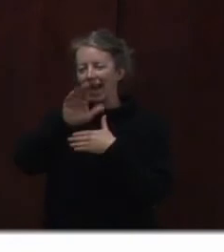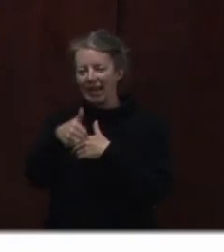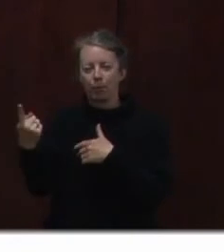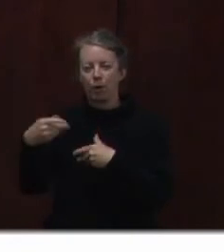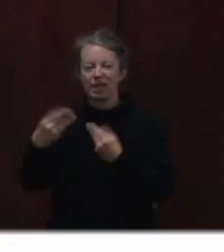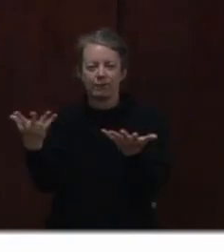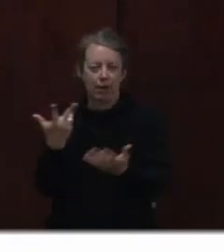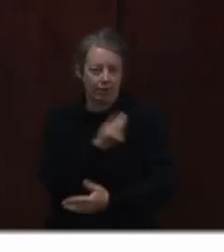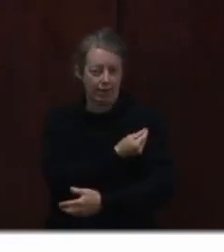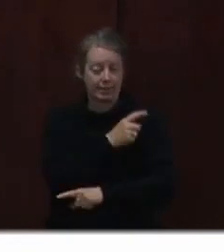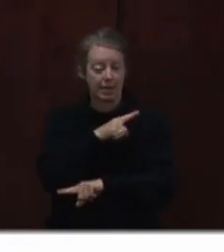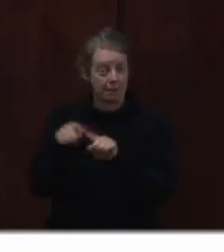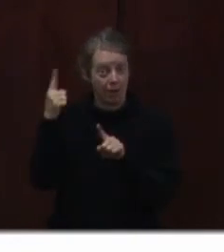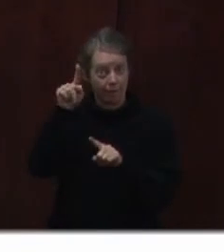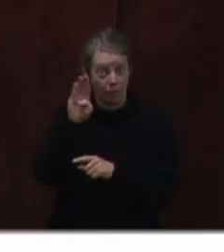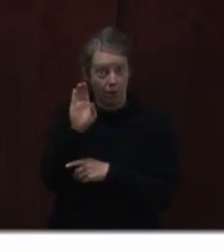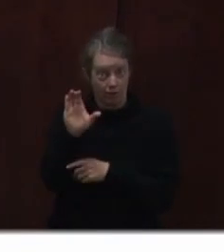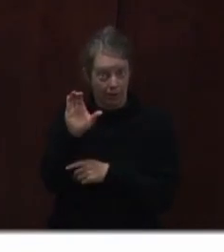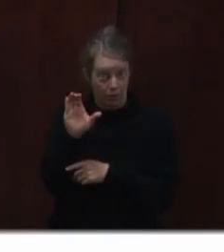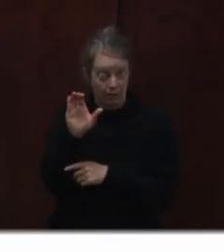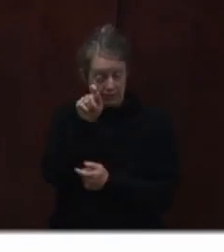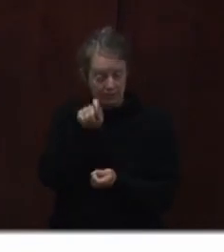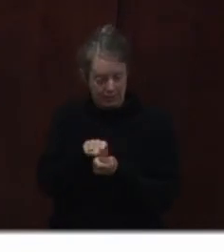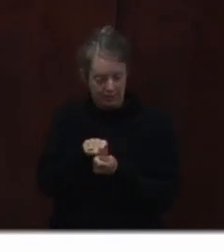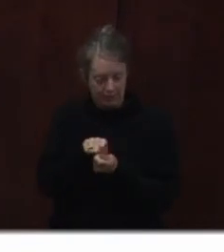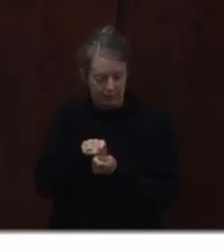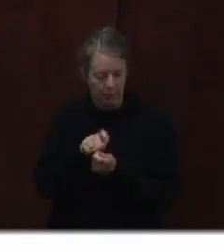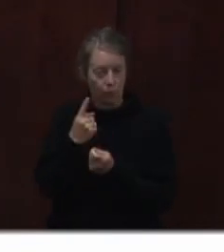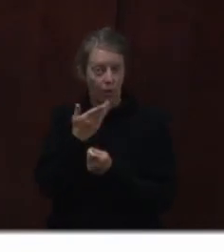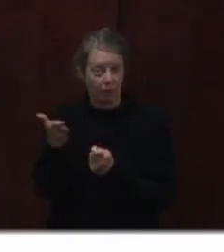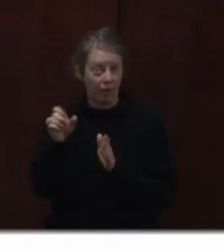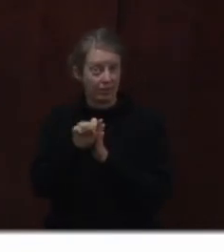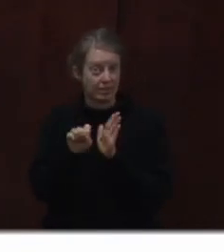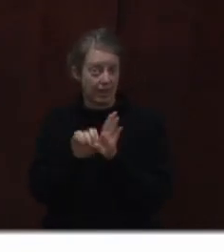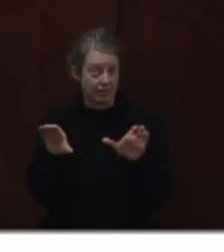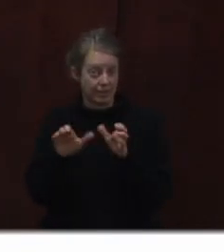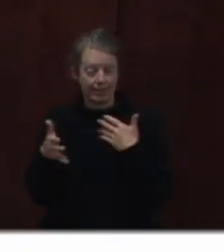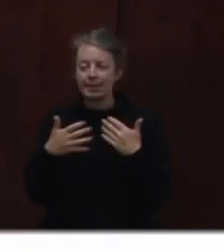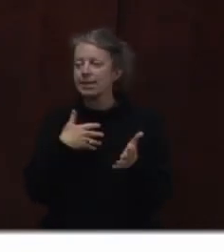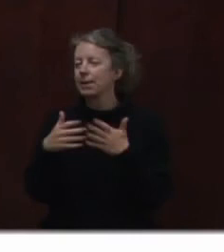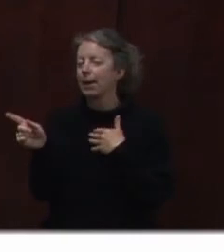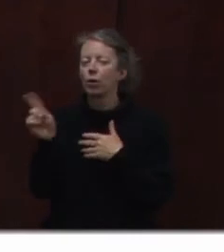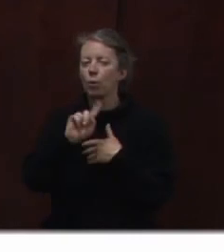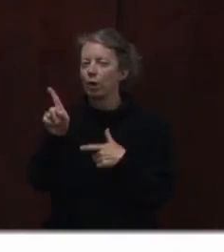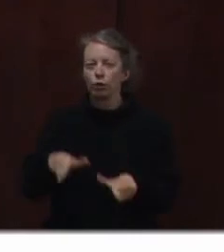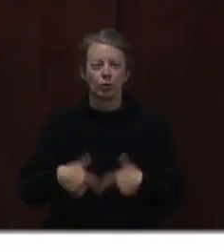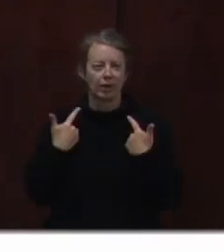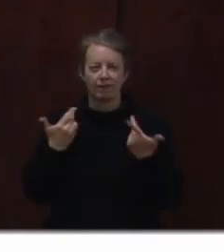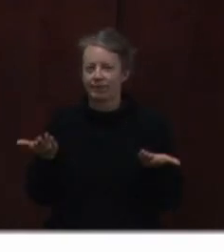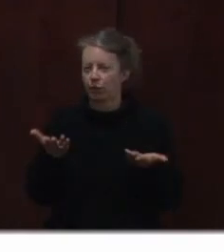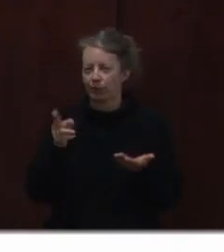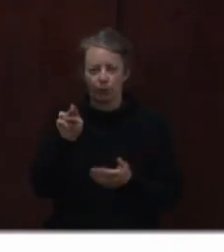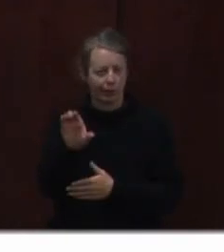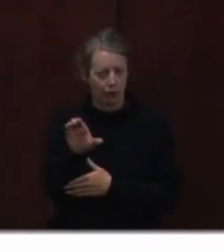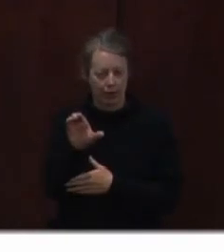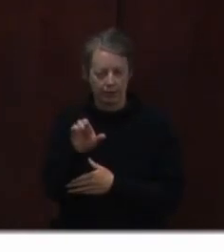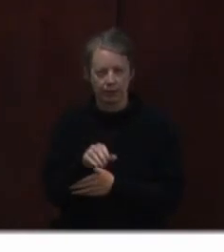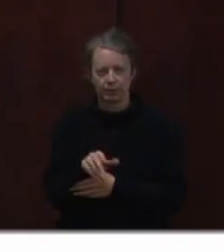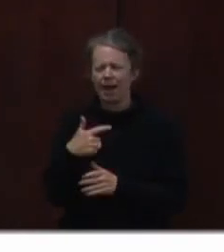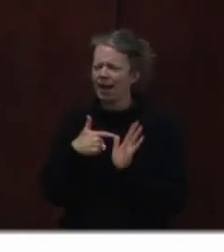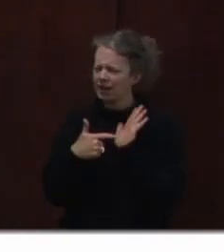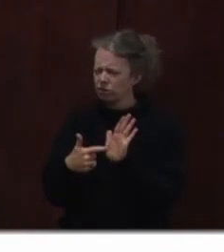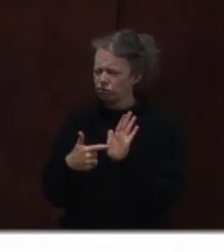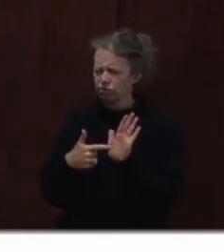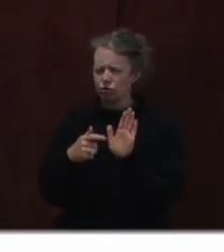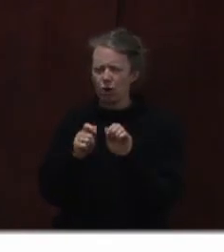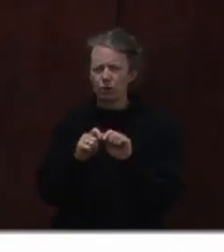of the things that the state has done, and this is regardless where you live in the state, you can go. I had shown a slide